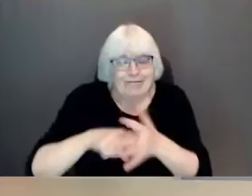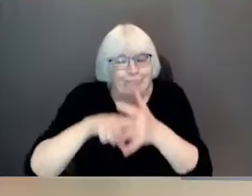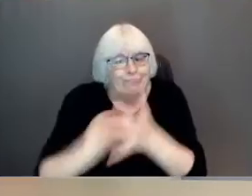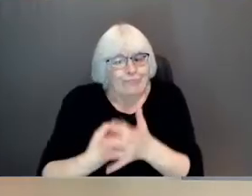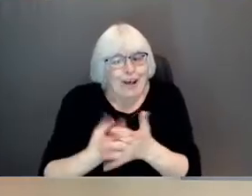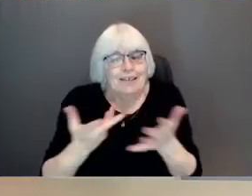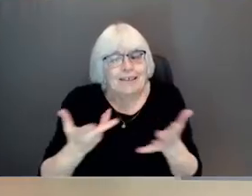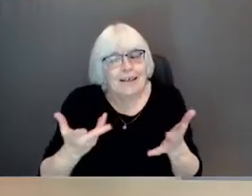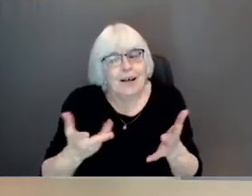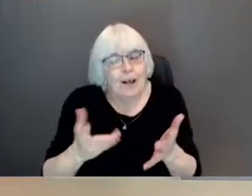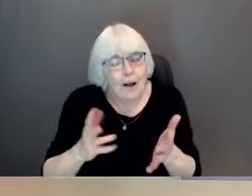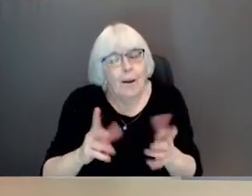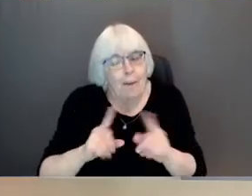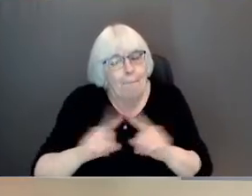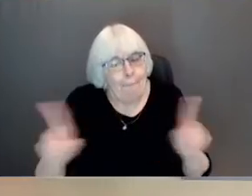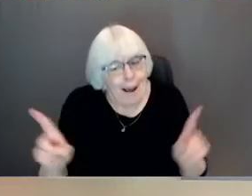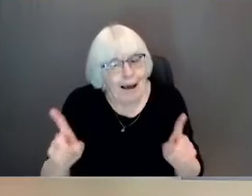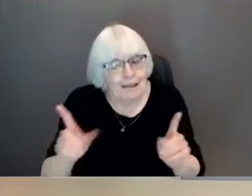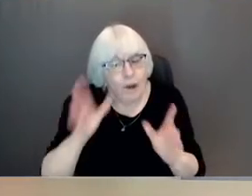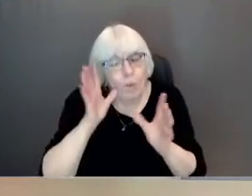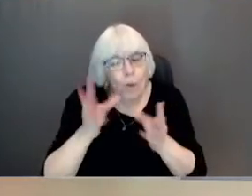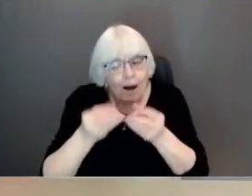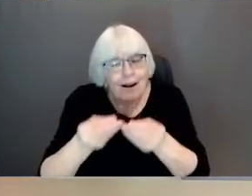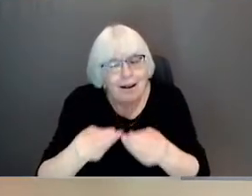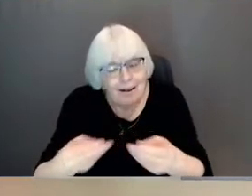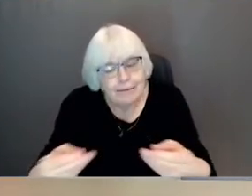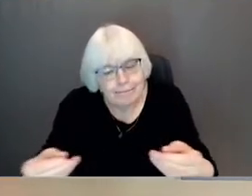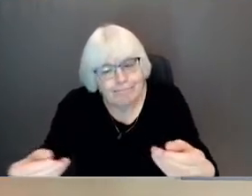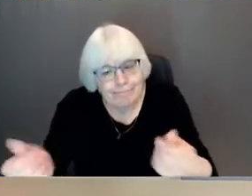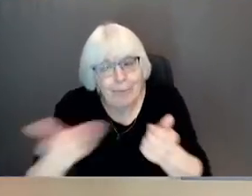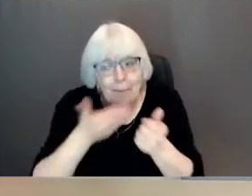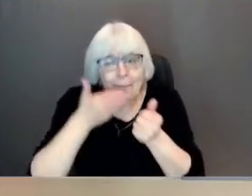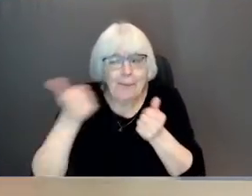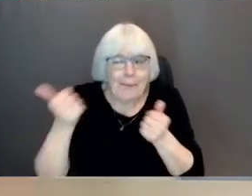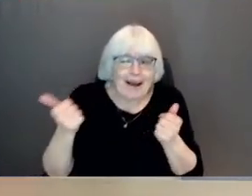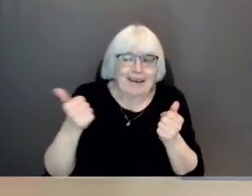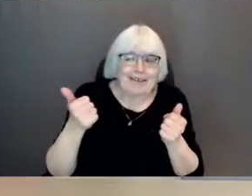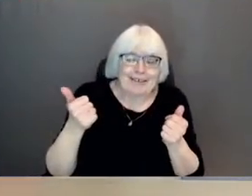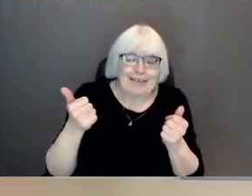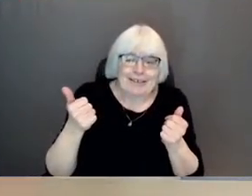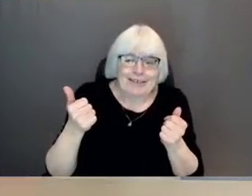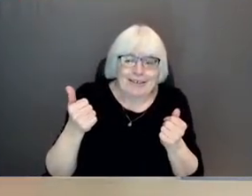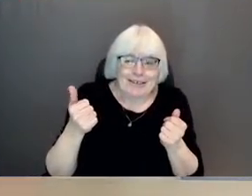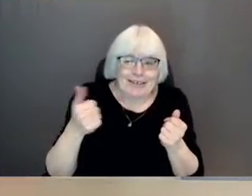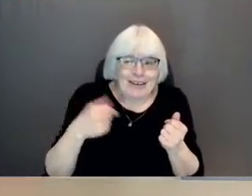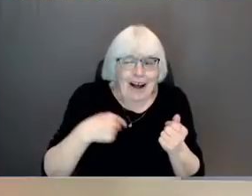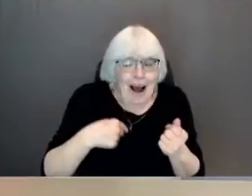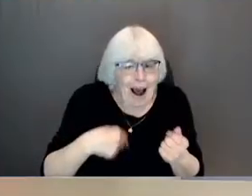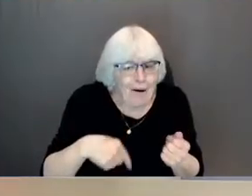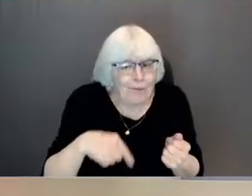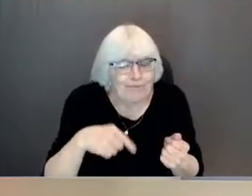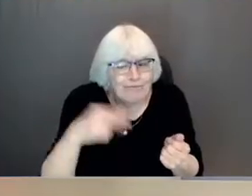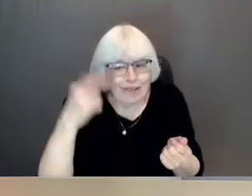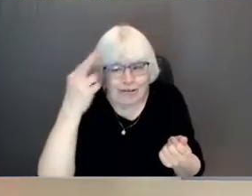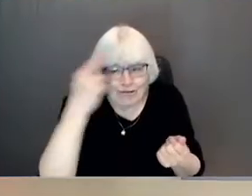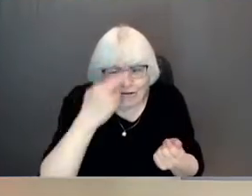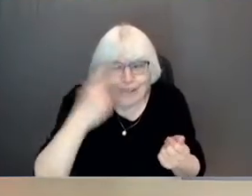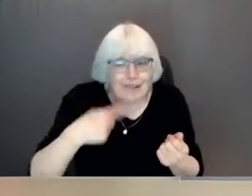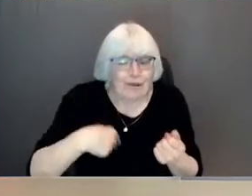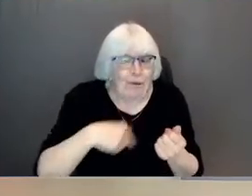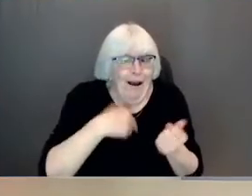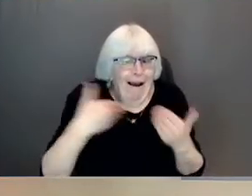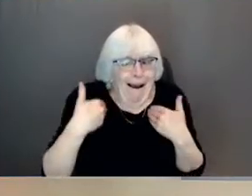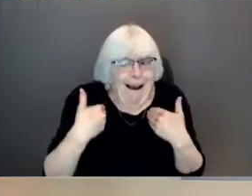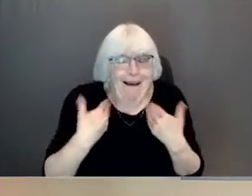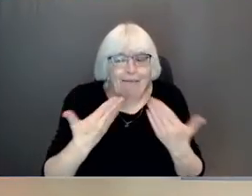we've spoken a lot about gratitude and being thankful. And I think as we start this new year, it's also one of